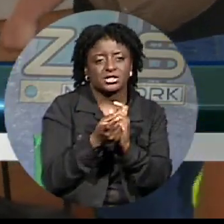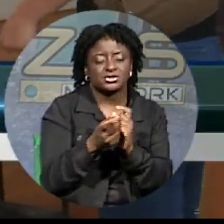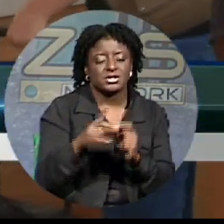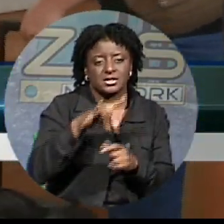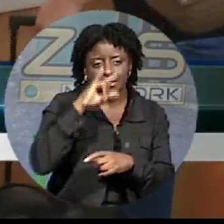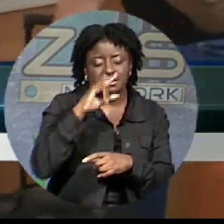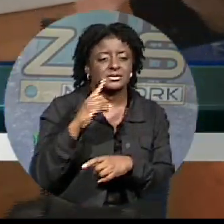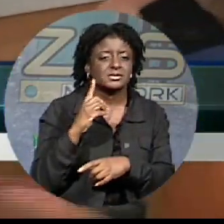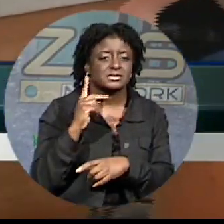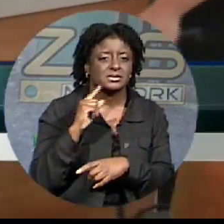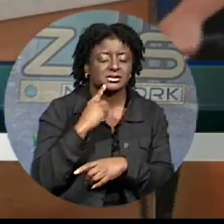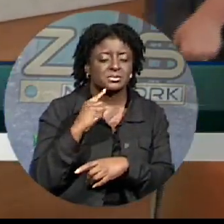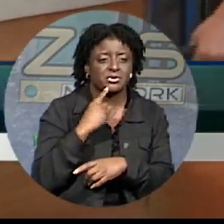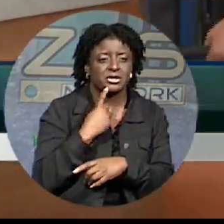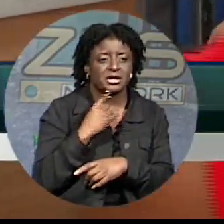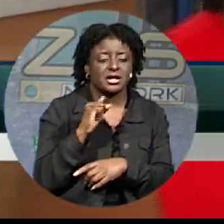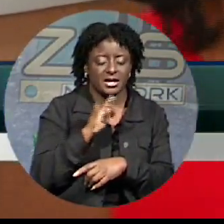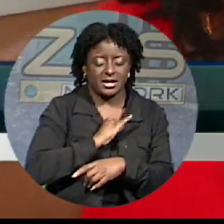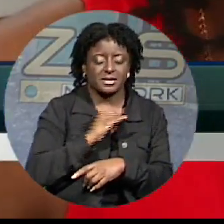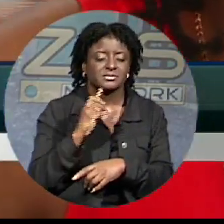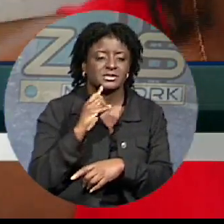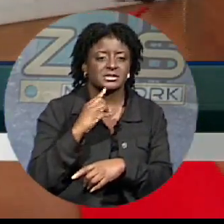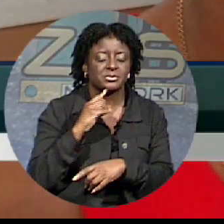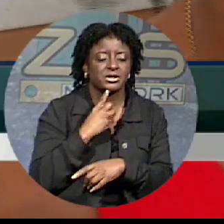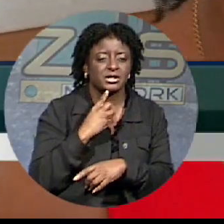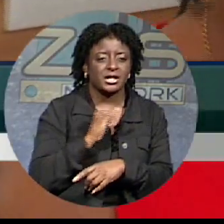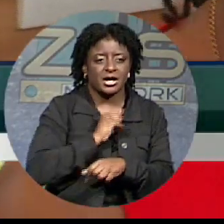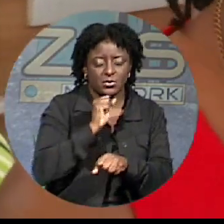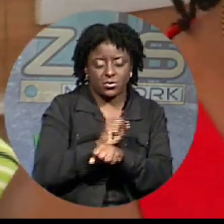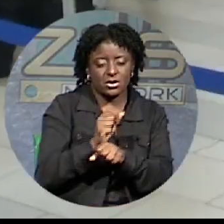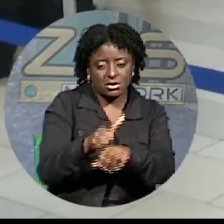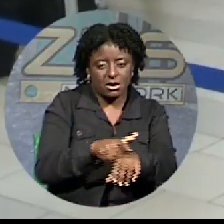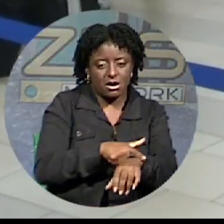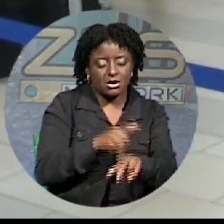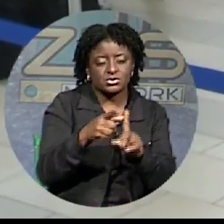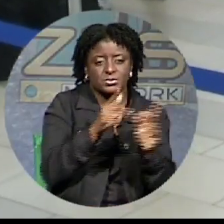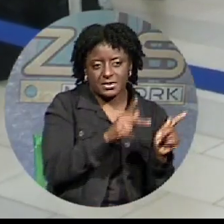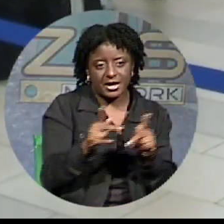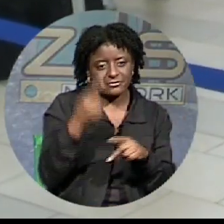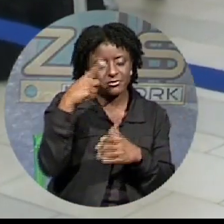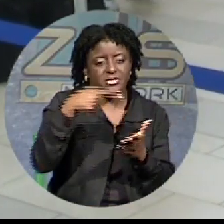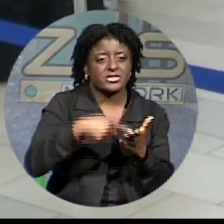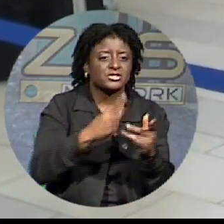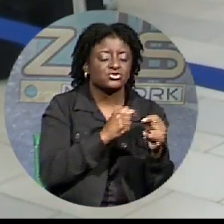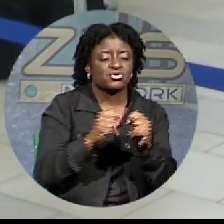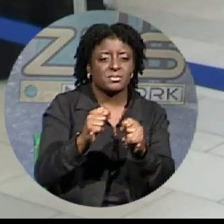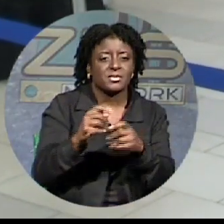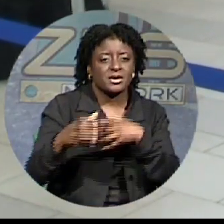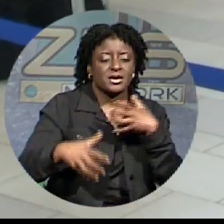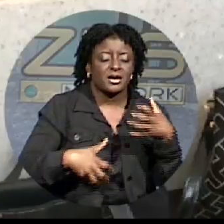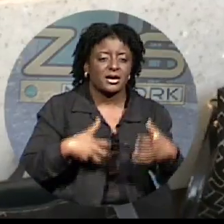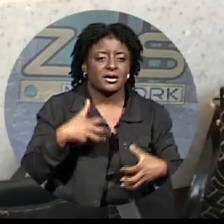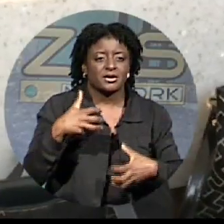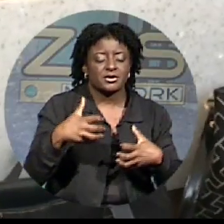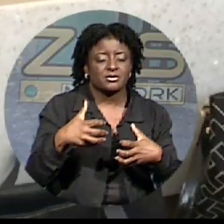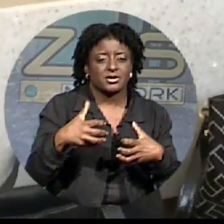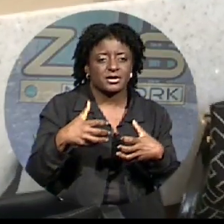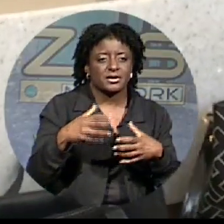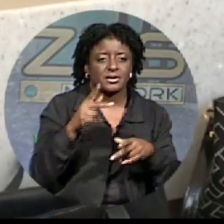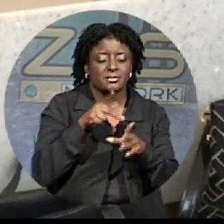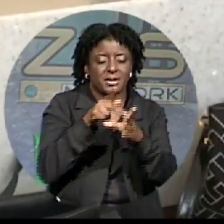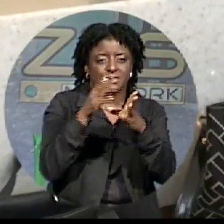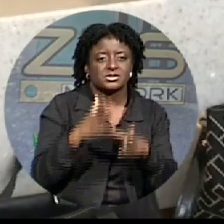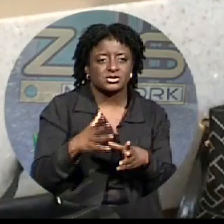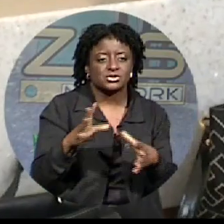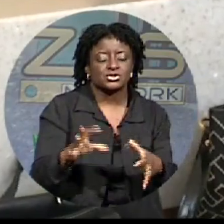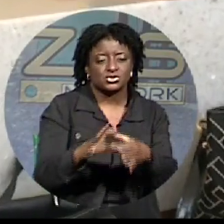long and hard planning for this trip, and this is what is happening. These irate passengers join a long list of others whose plans